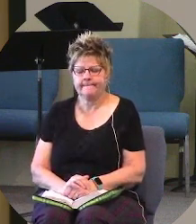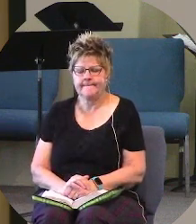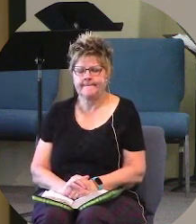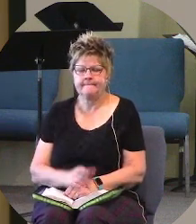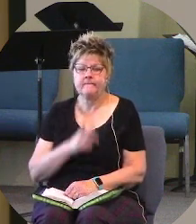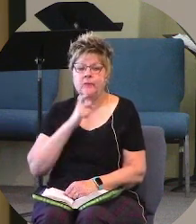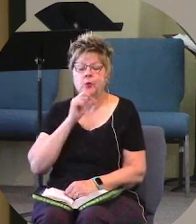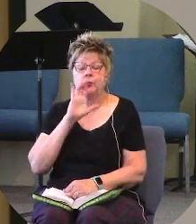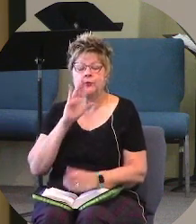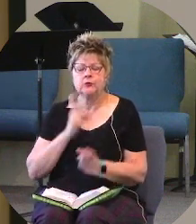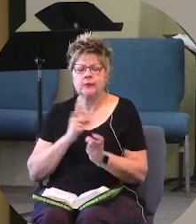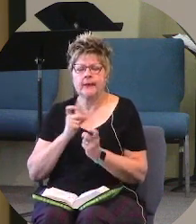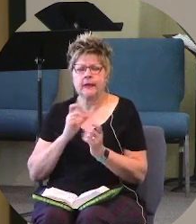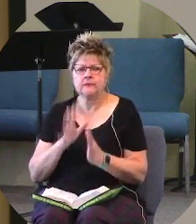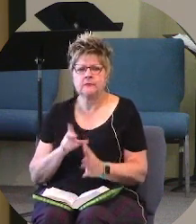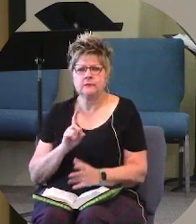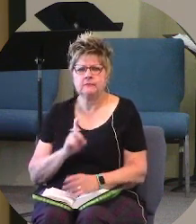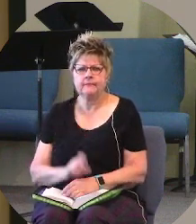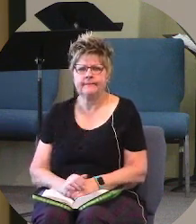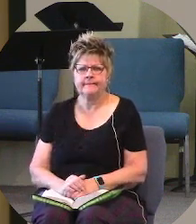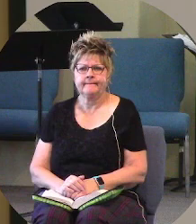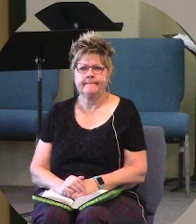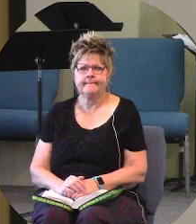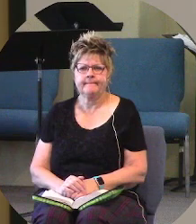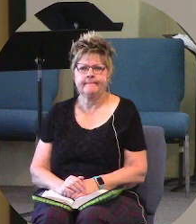Who's your master?